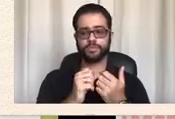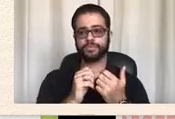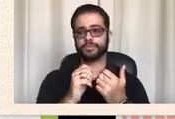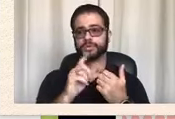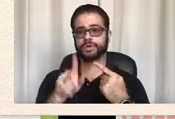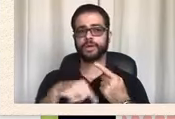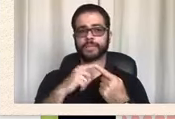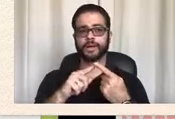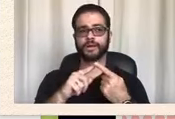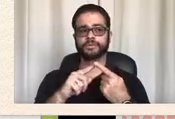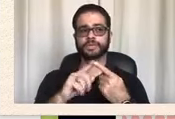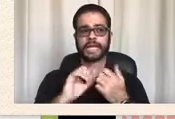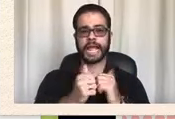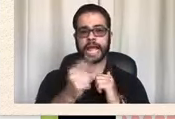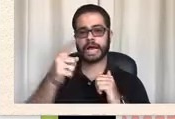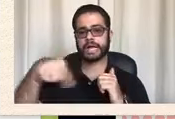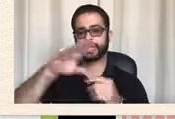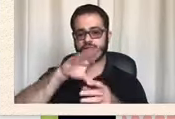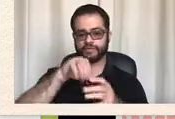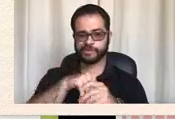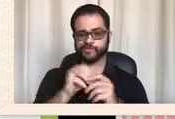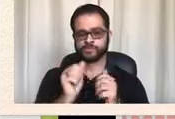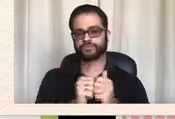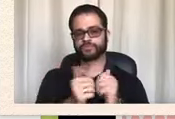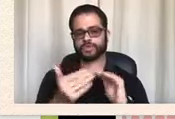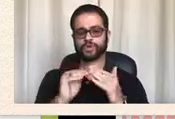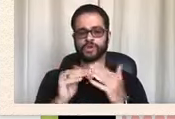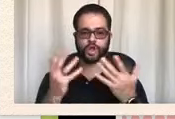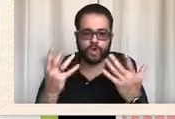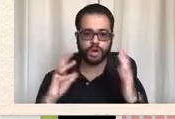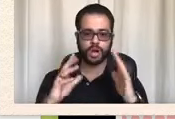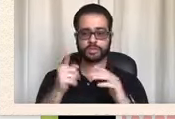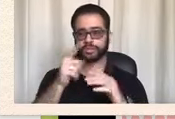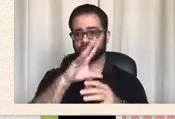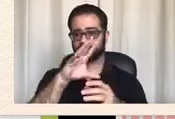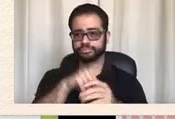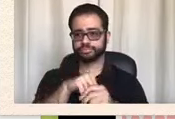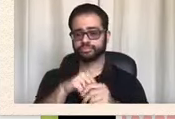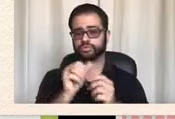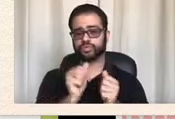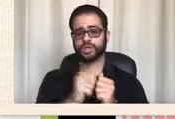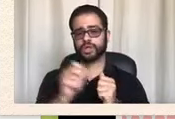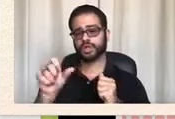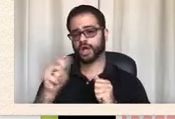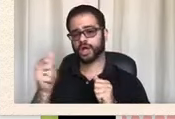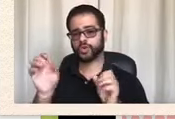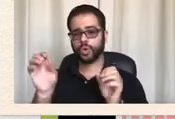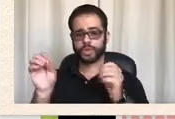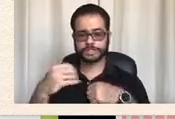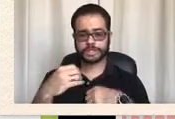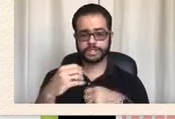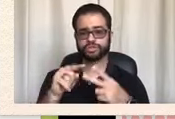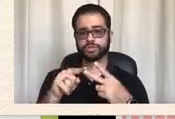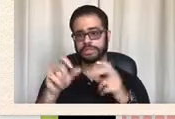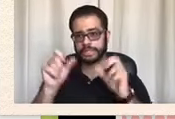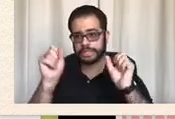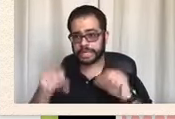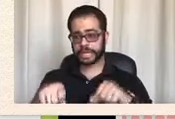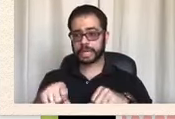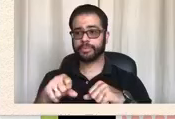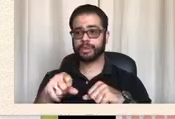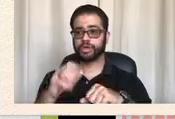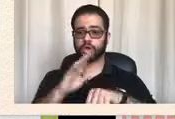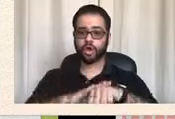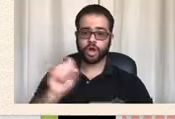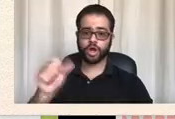how they're involved in the community already. Are they already a part of other organizations? Can they be on another board